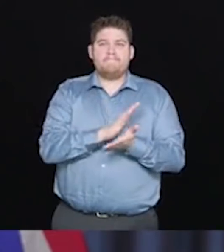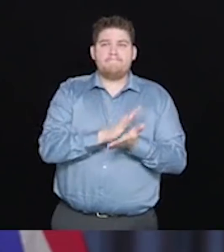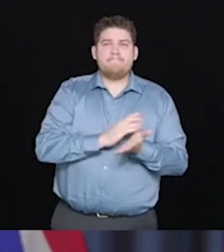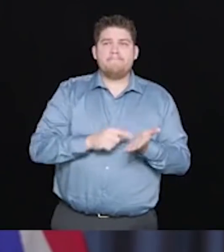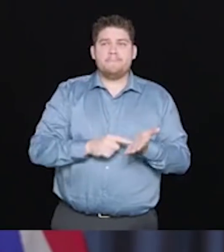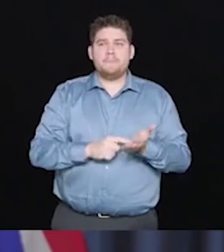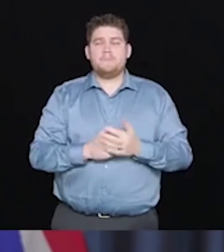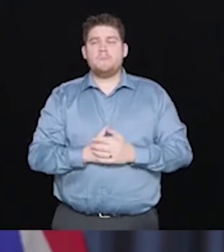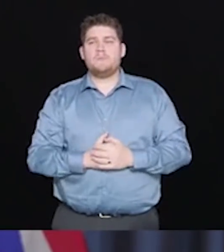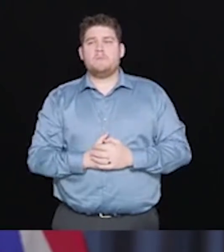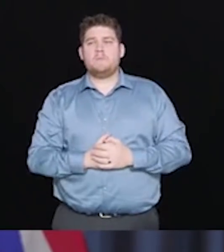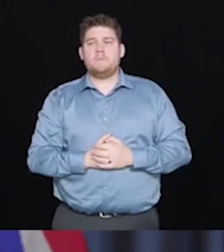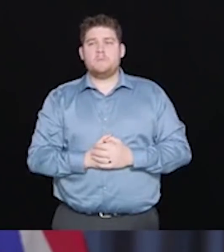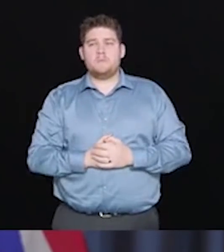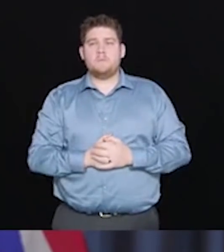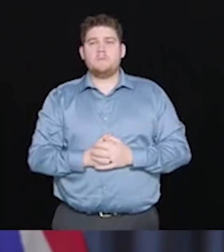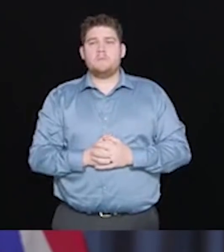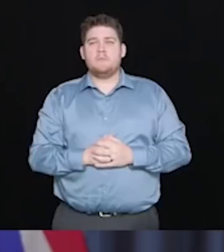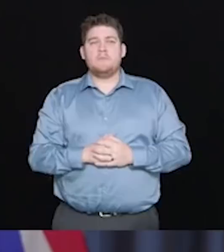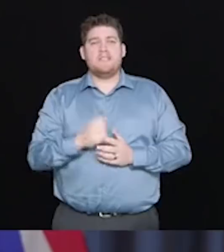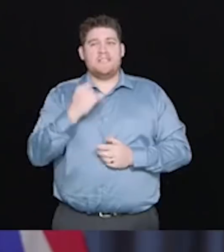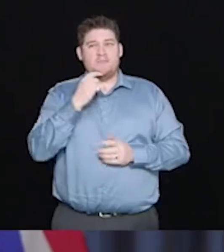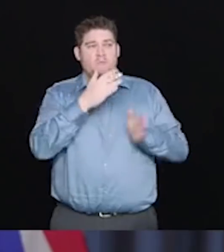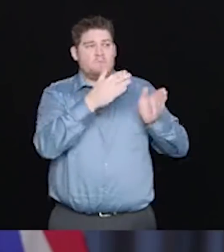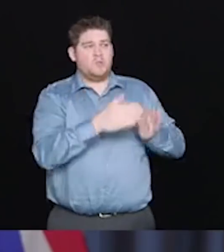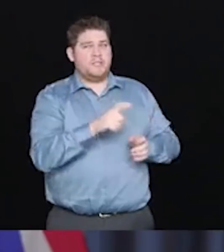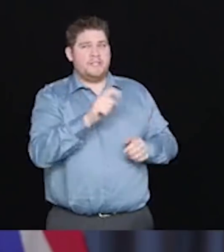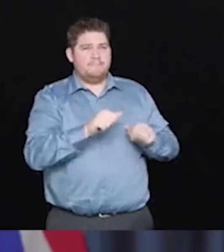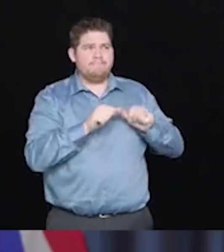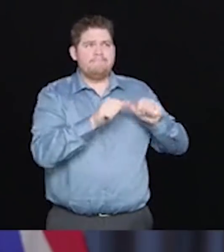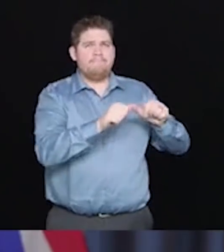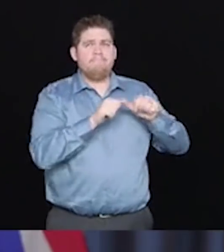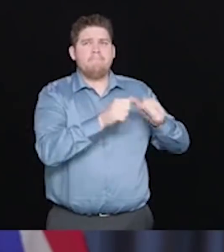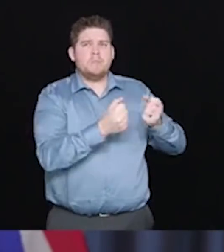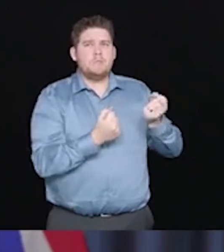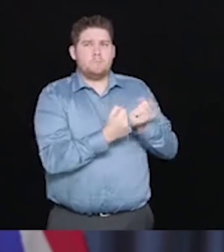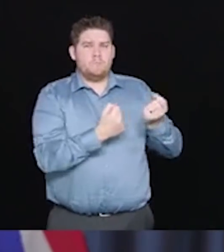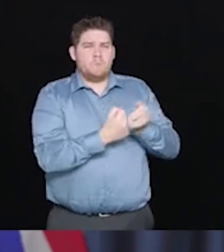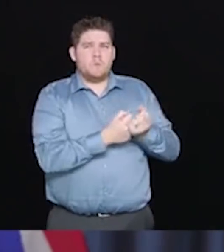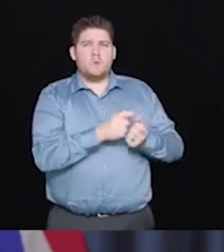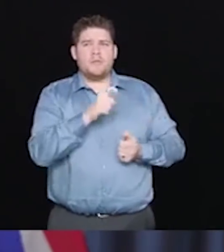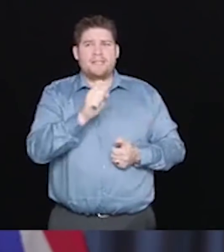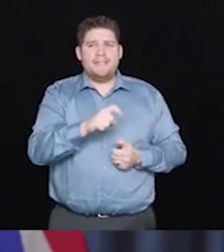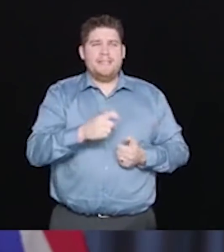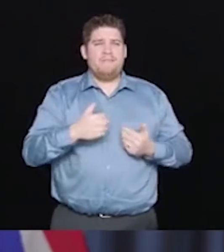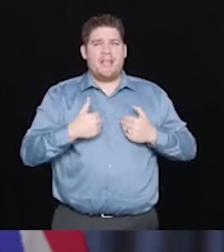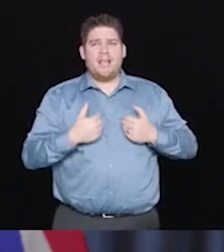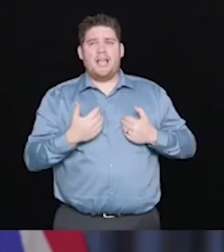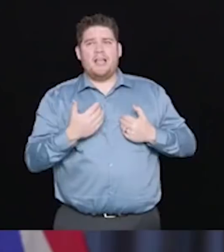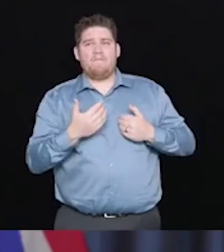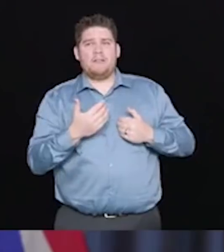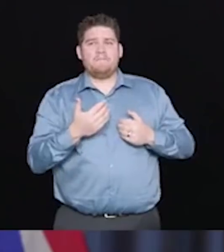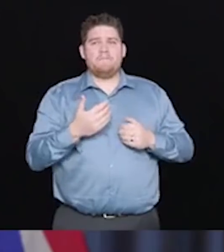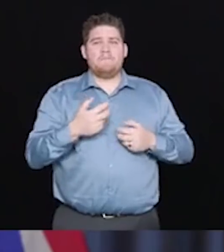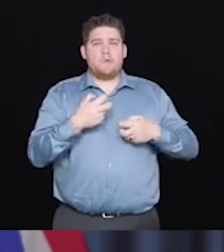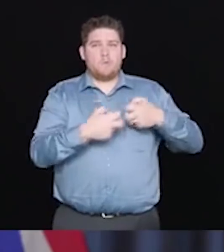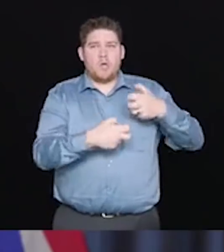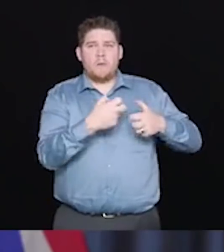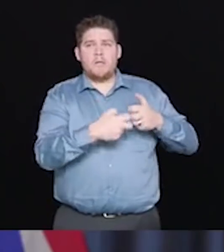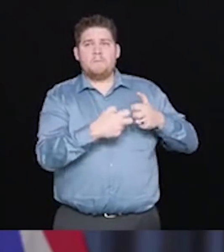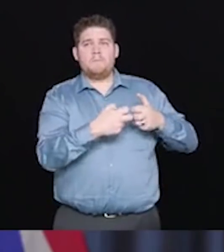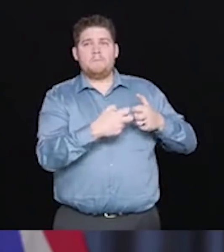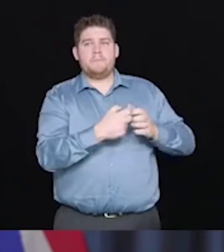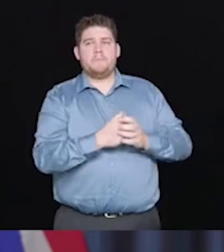who may be affected by COVID-19. And so these guidelines are to enable us to provide a safe supply for people and